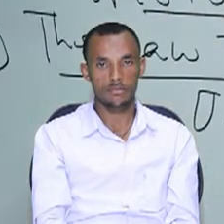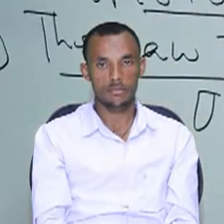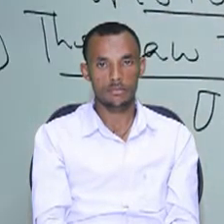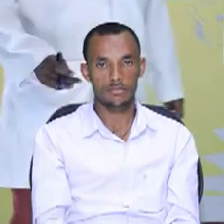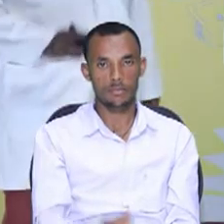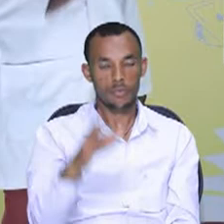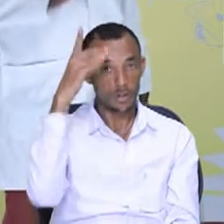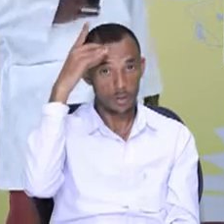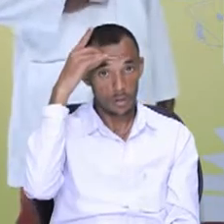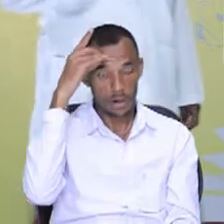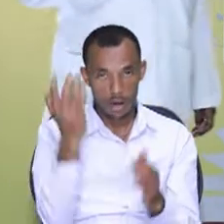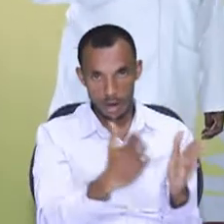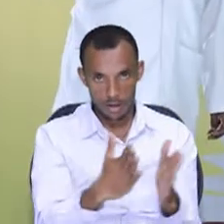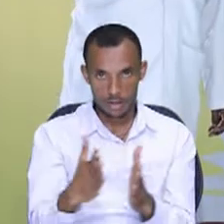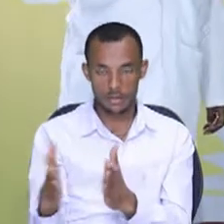Doberner